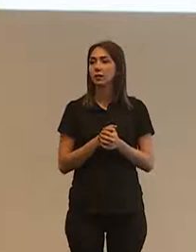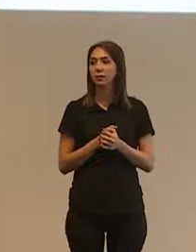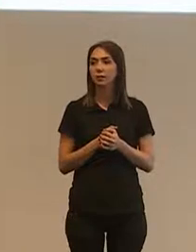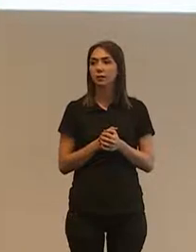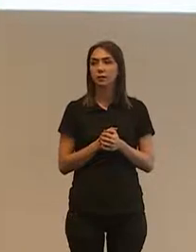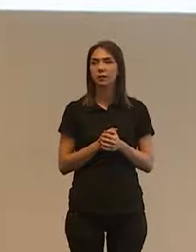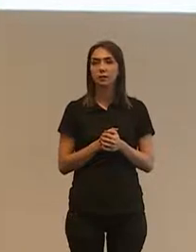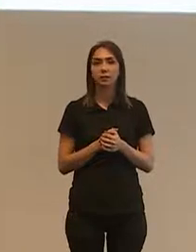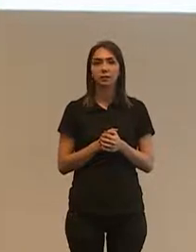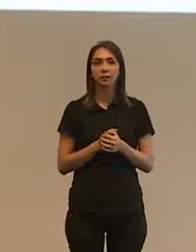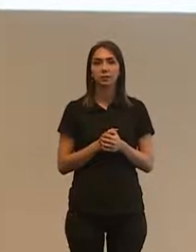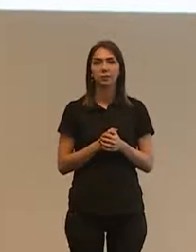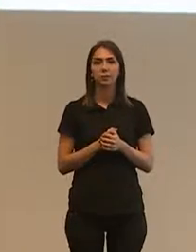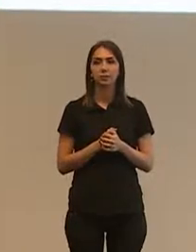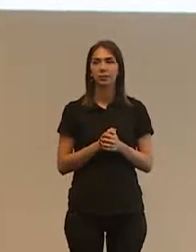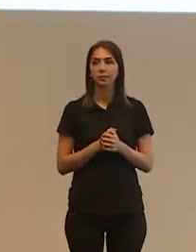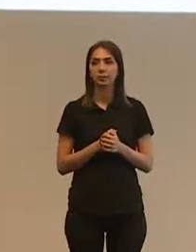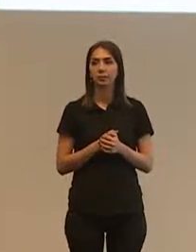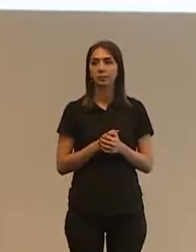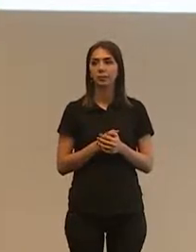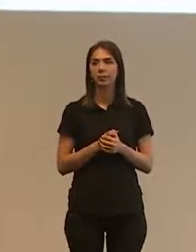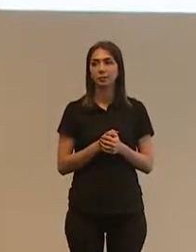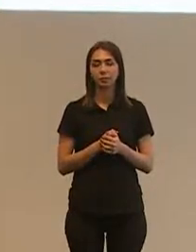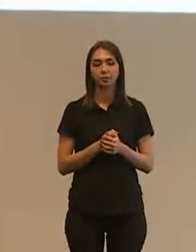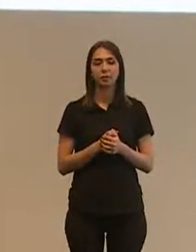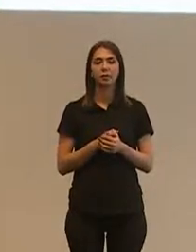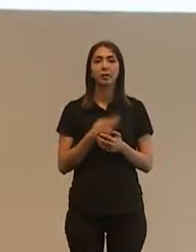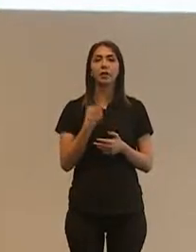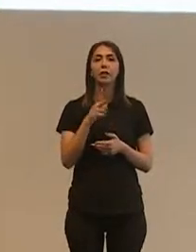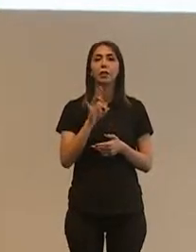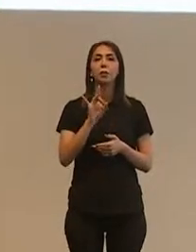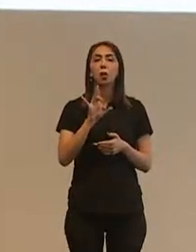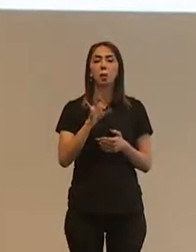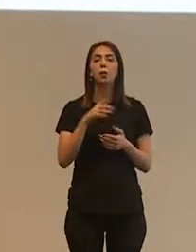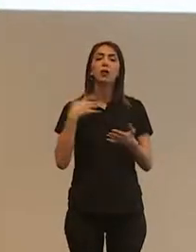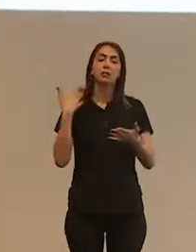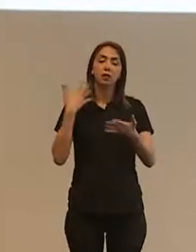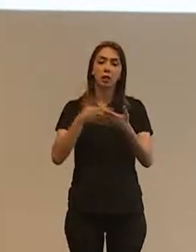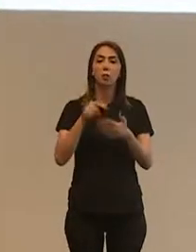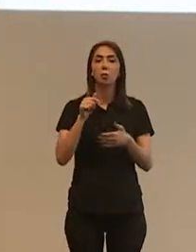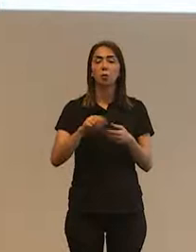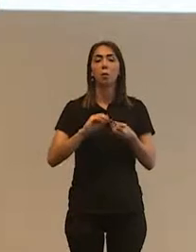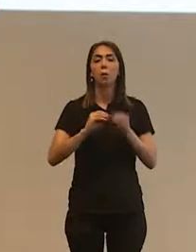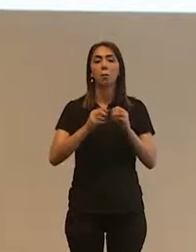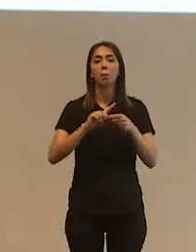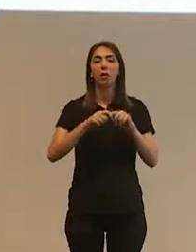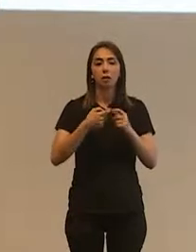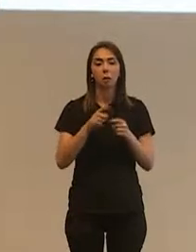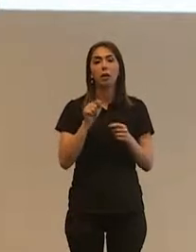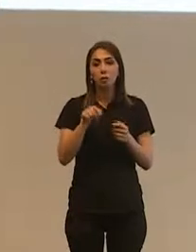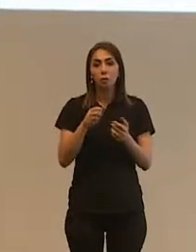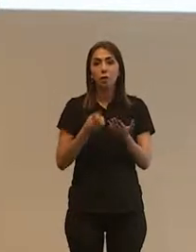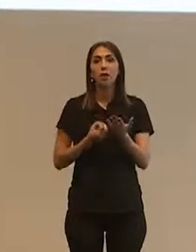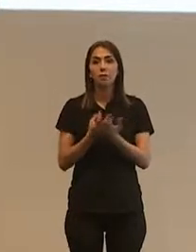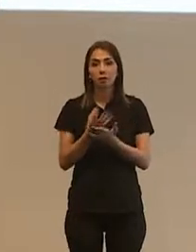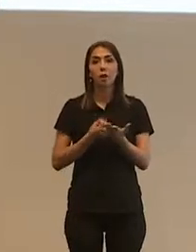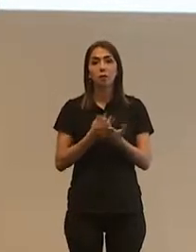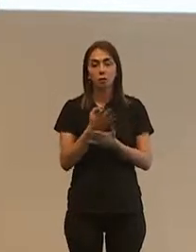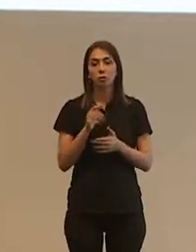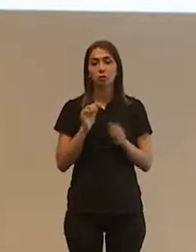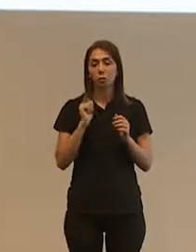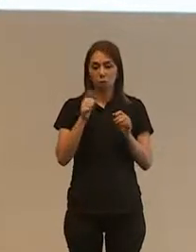and mathematicians are leading this process of seeking scientific answers